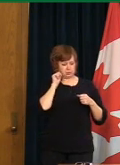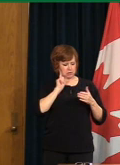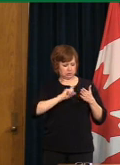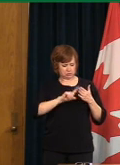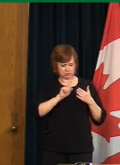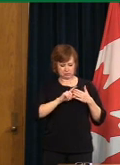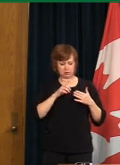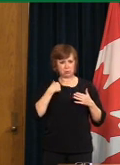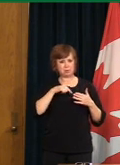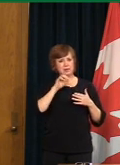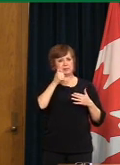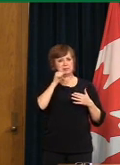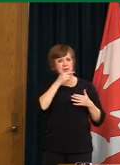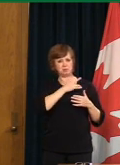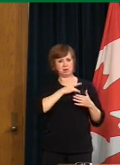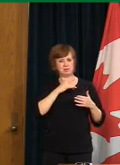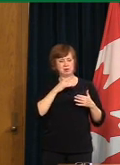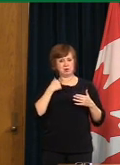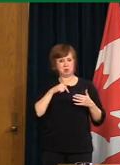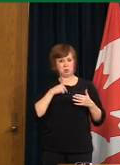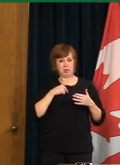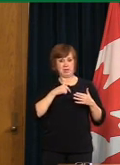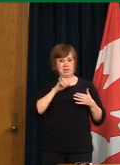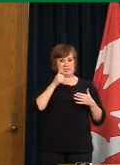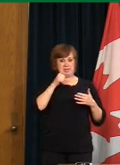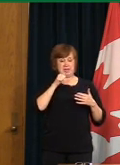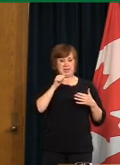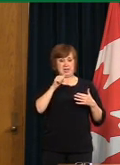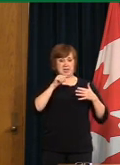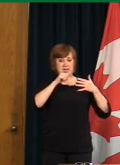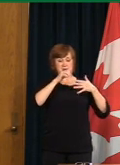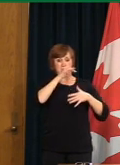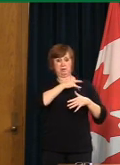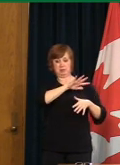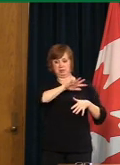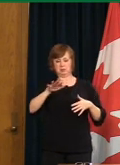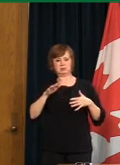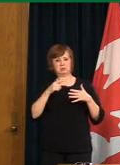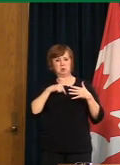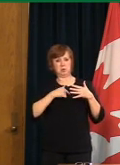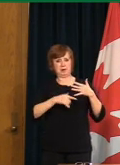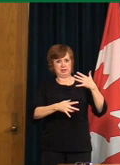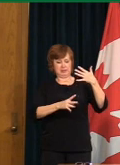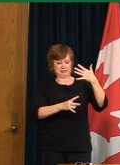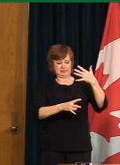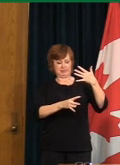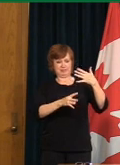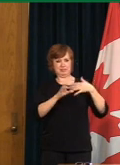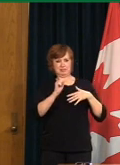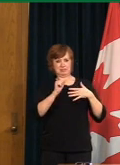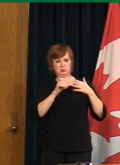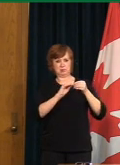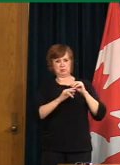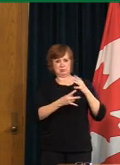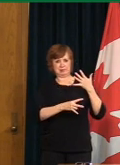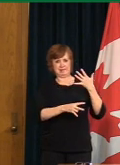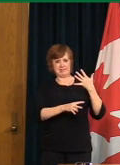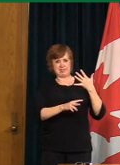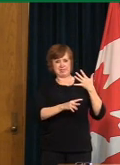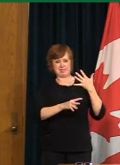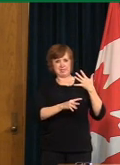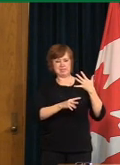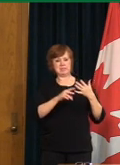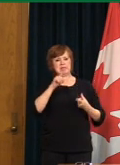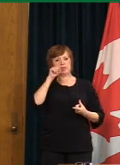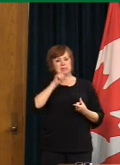the 10 provinces, Saskatchewan has the 7th lowest fatality rate of 10 provinces. And I would attribute much of that to